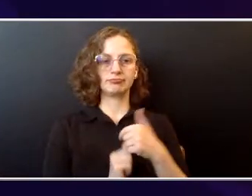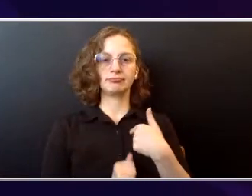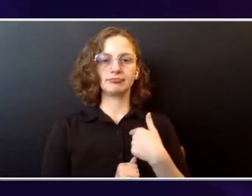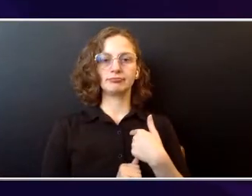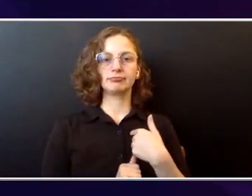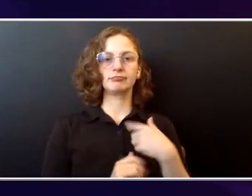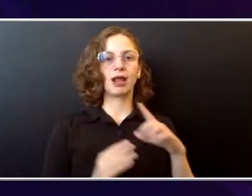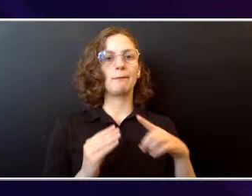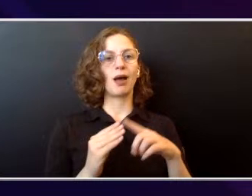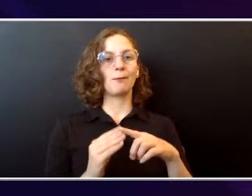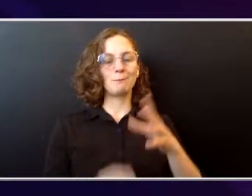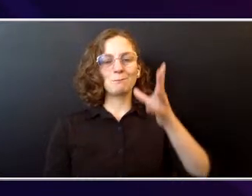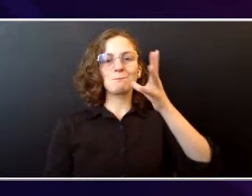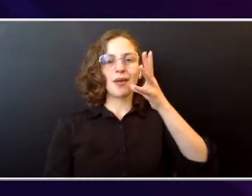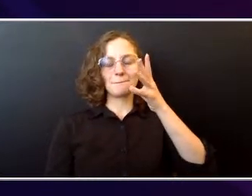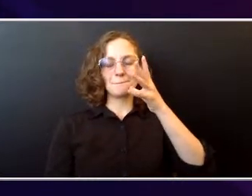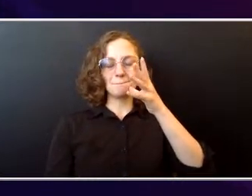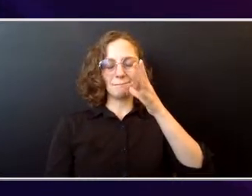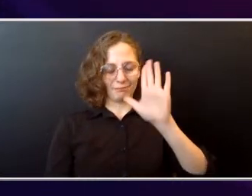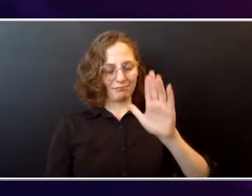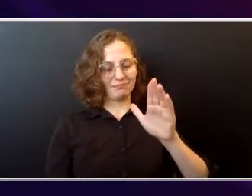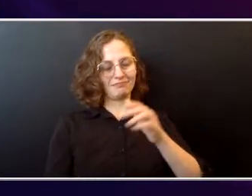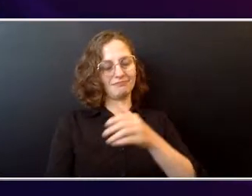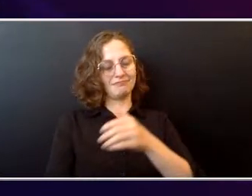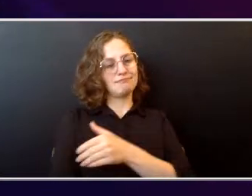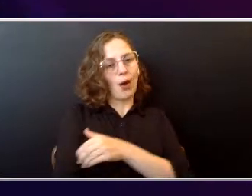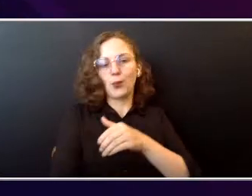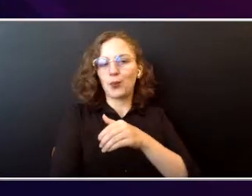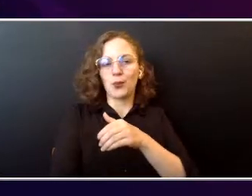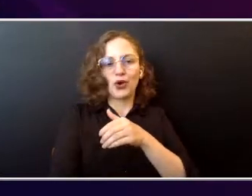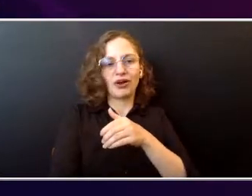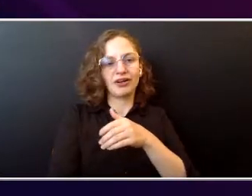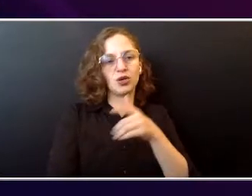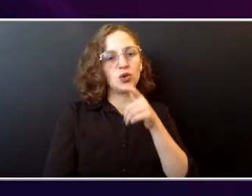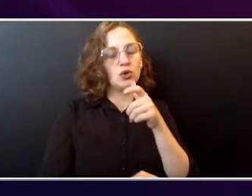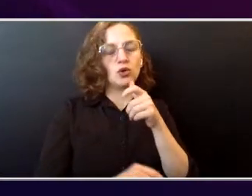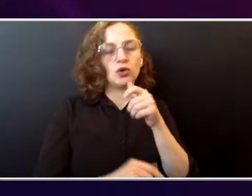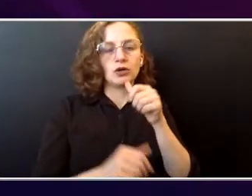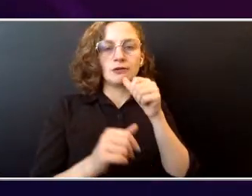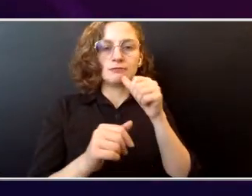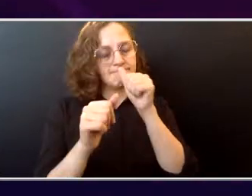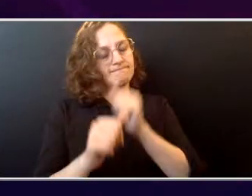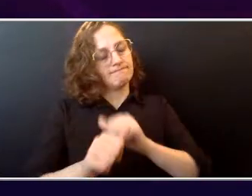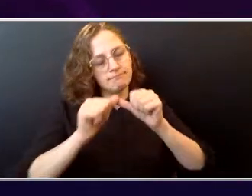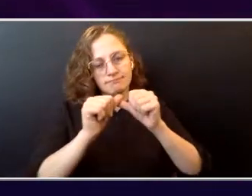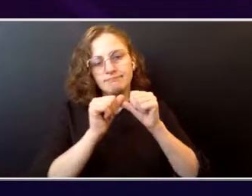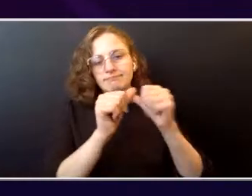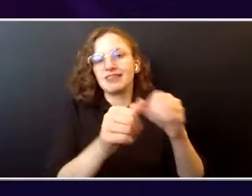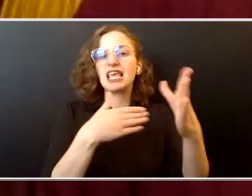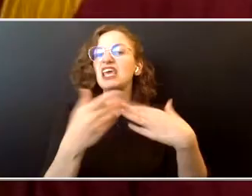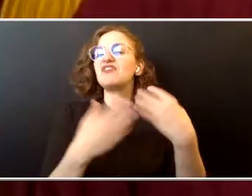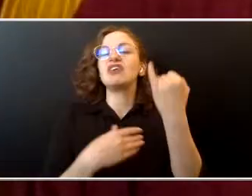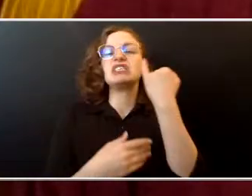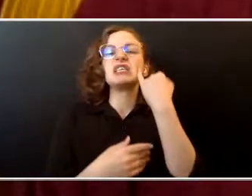mom who persists even when someone might tell her nothing is wrong with her child.